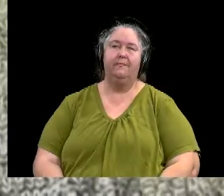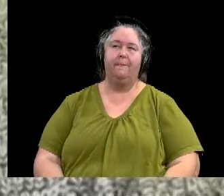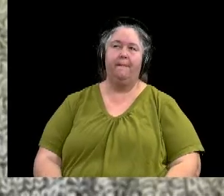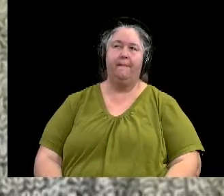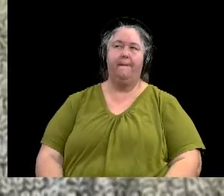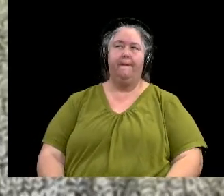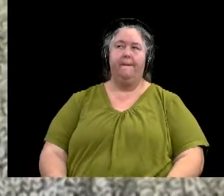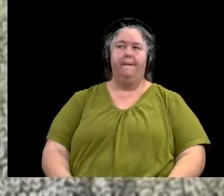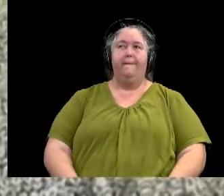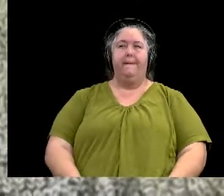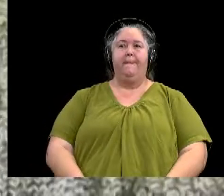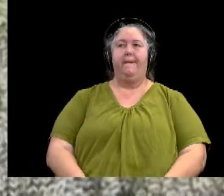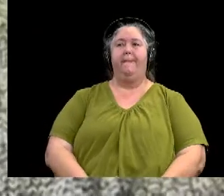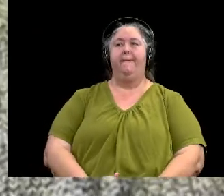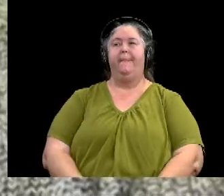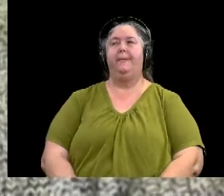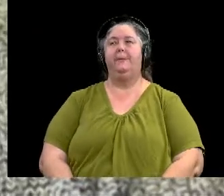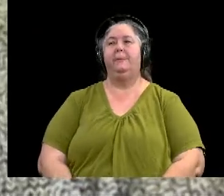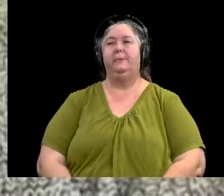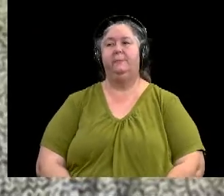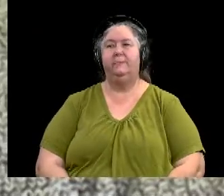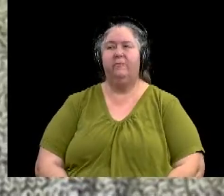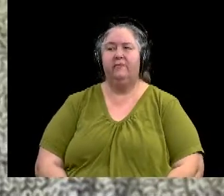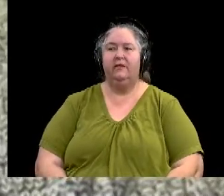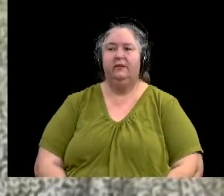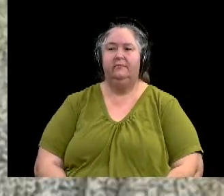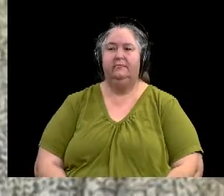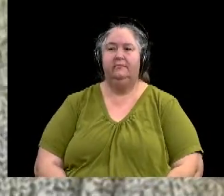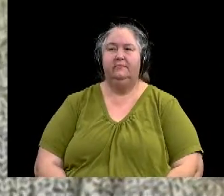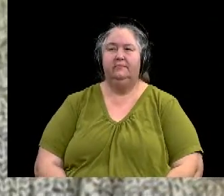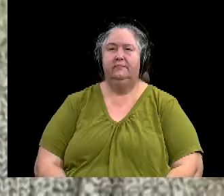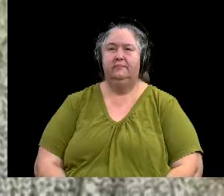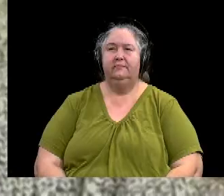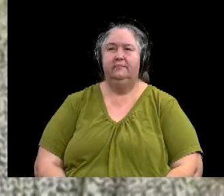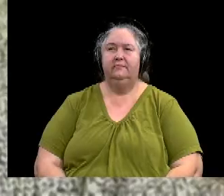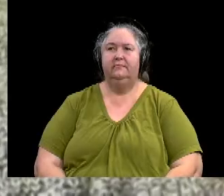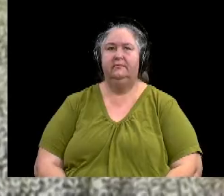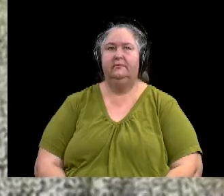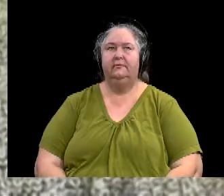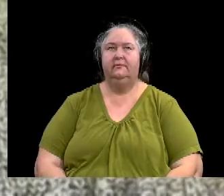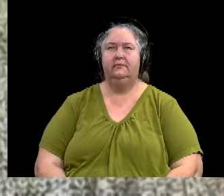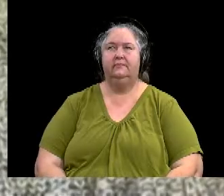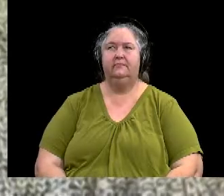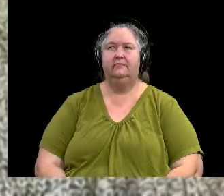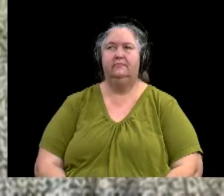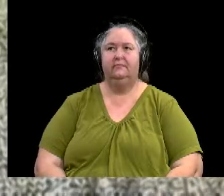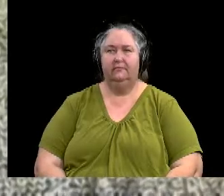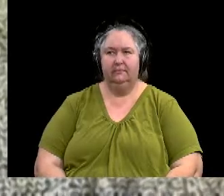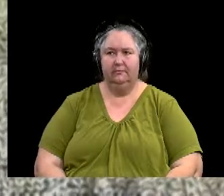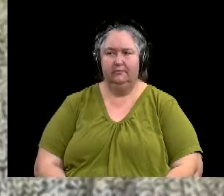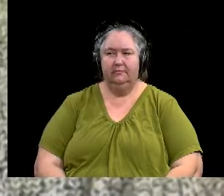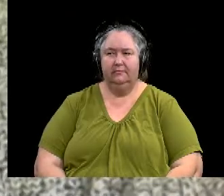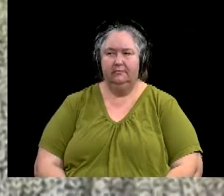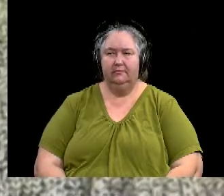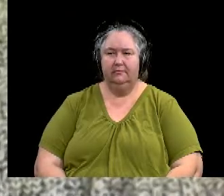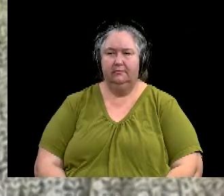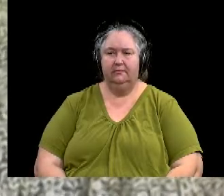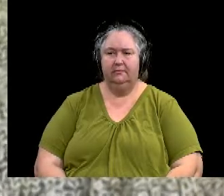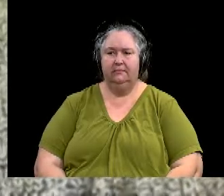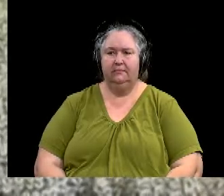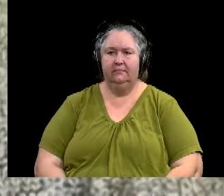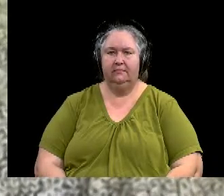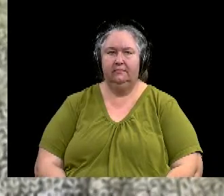la conferencia de prensa se reproducirá en el canal de cable de la ciudad de Waco aproximadamente a las 4:30 de esta